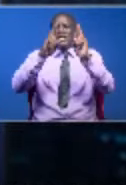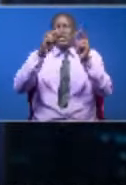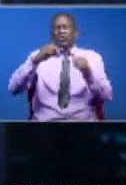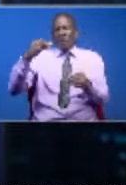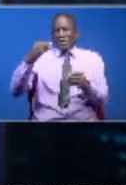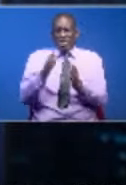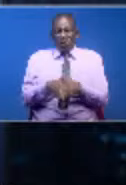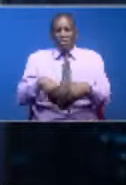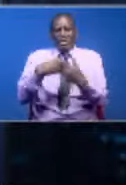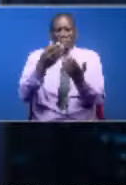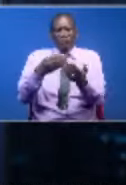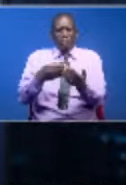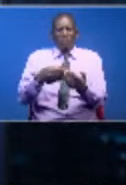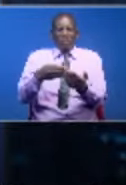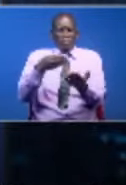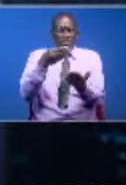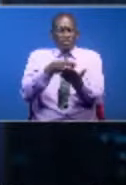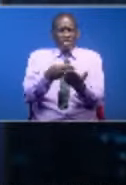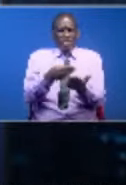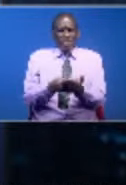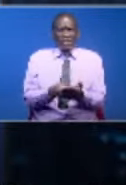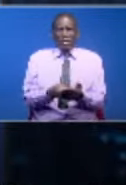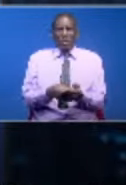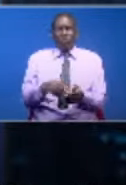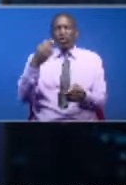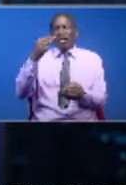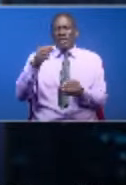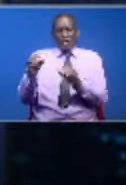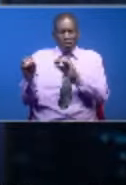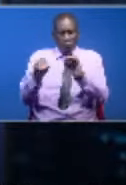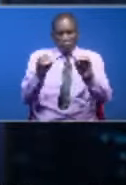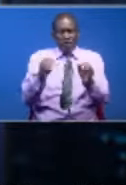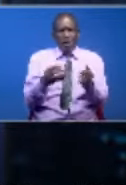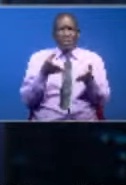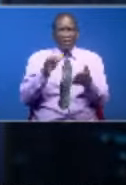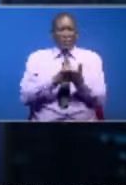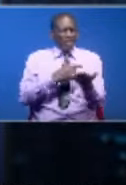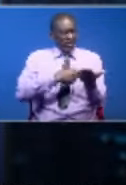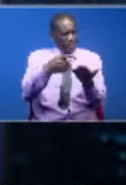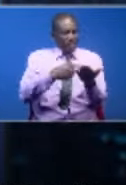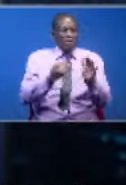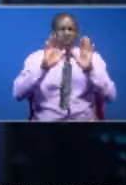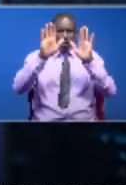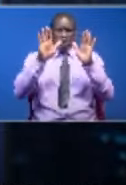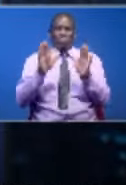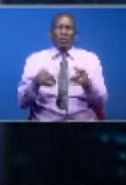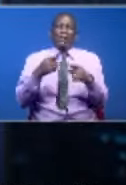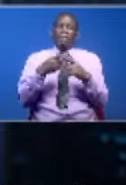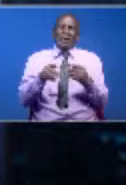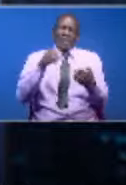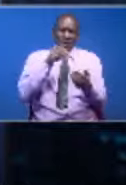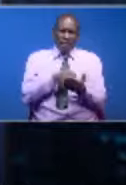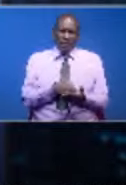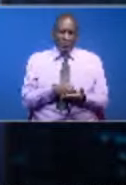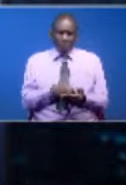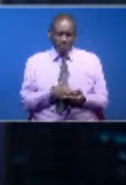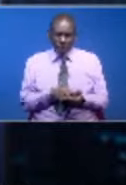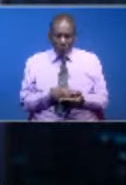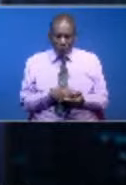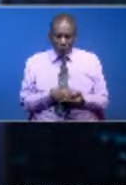financing that is needed for the green transition. So that conversation is crucial. But again,